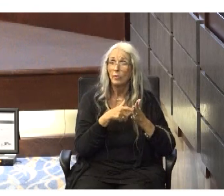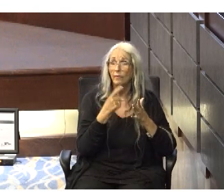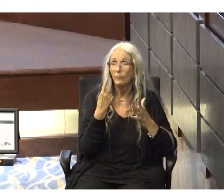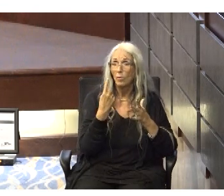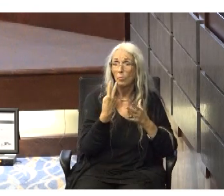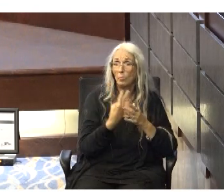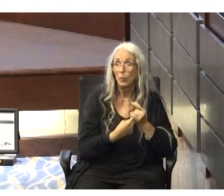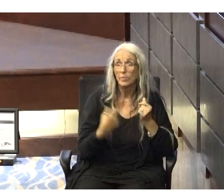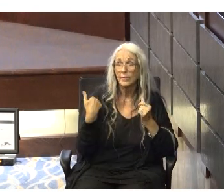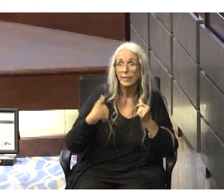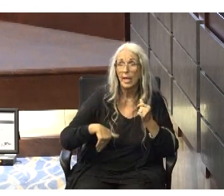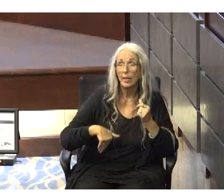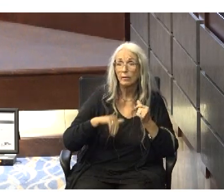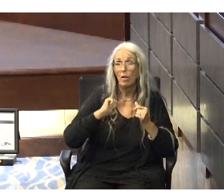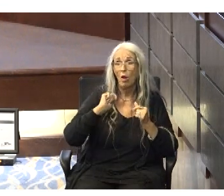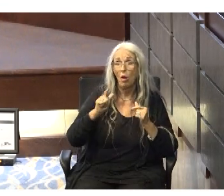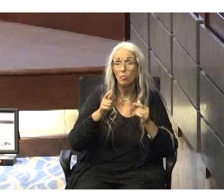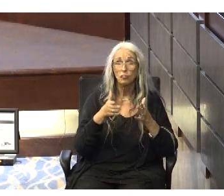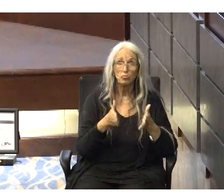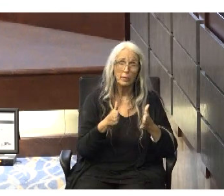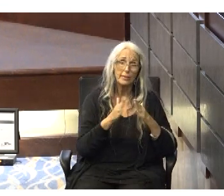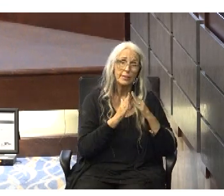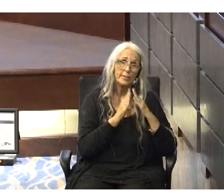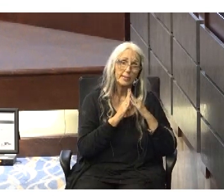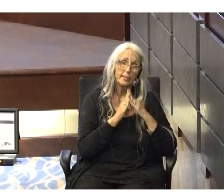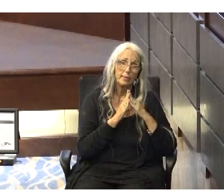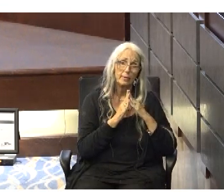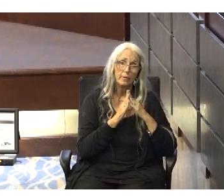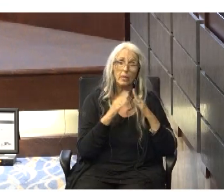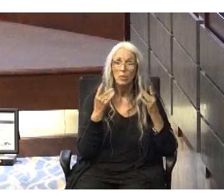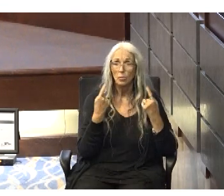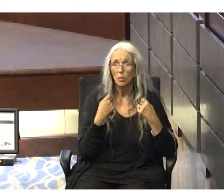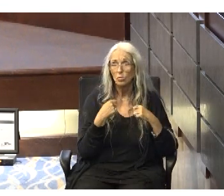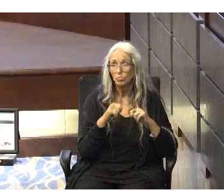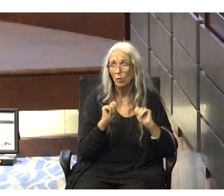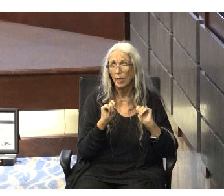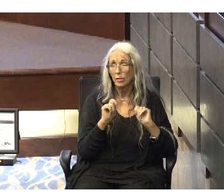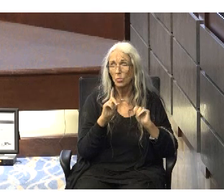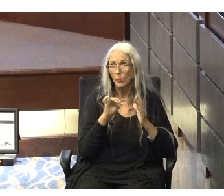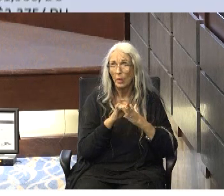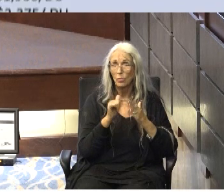streets, for all streets in the city. And we're going to try to connect them to parks.